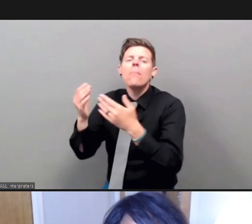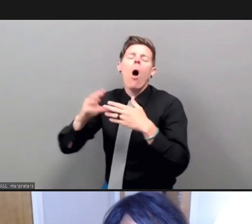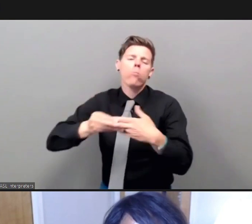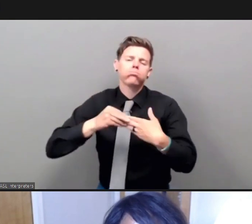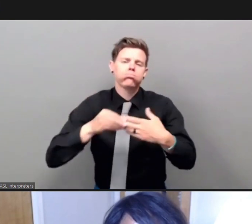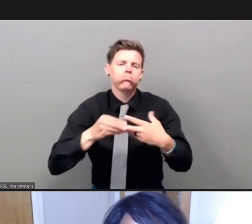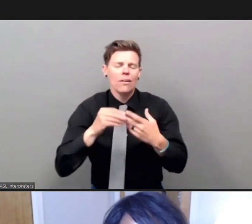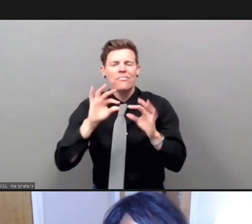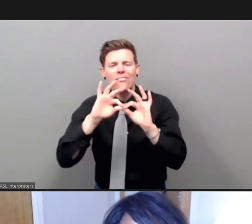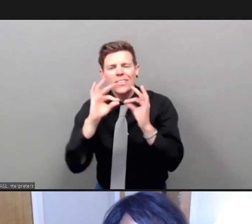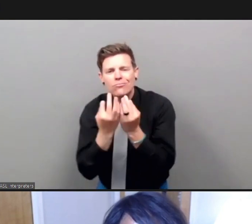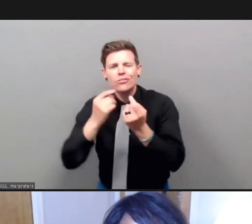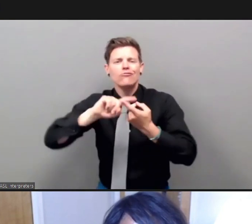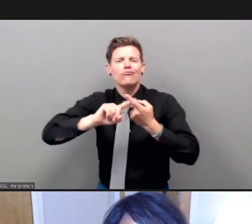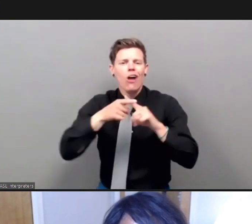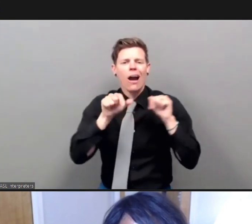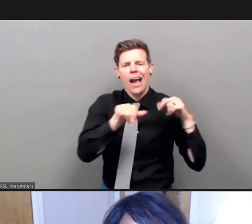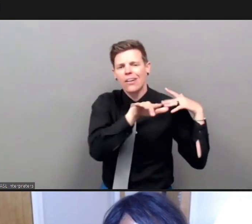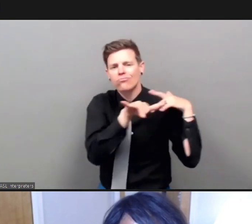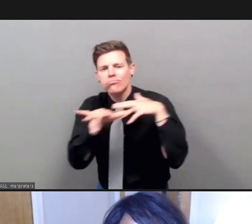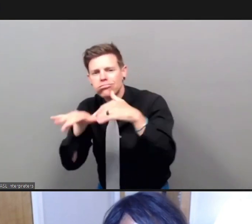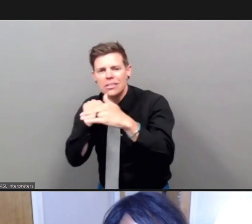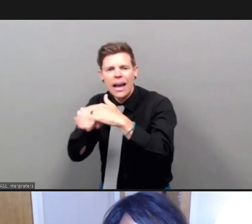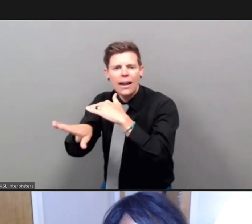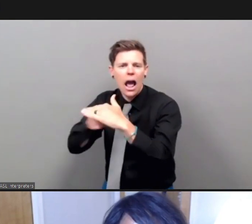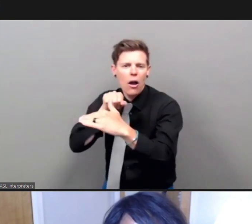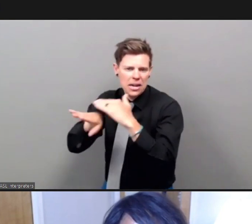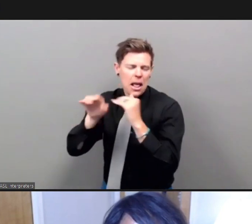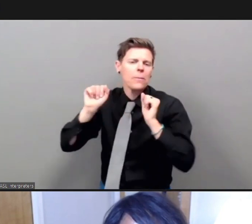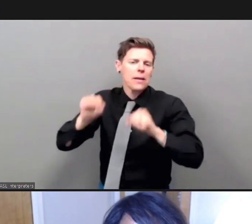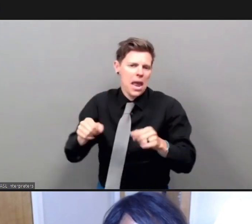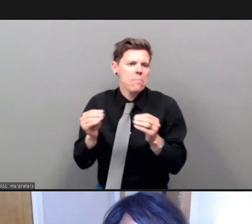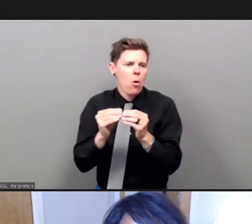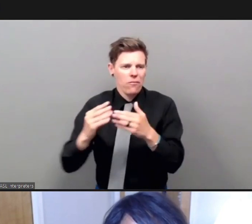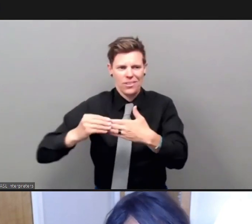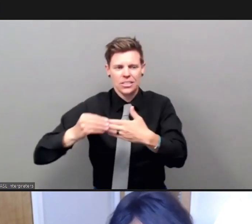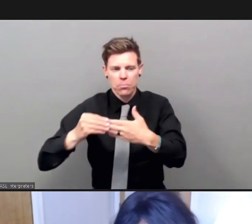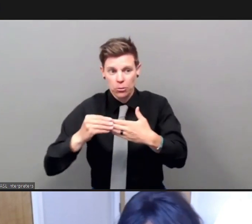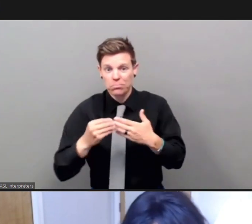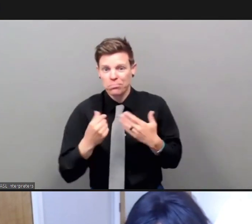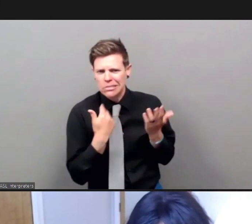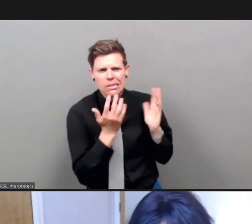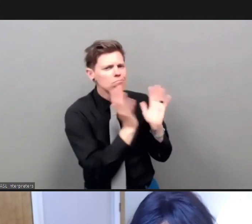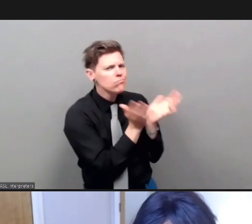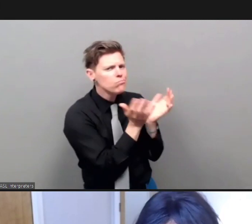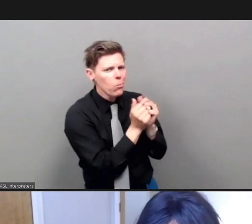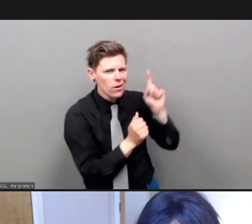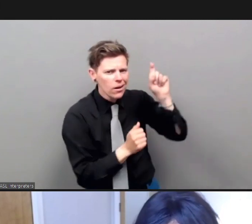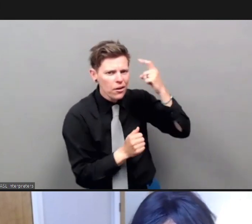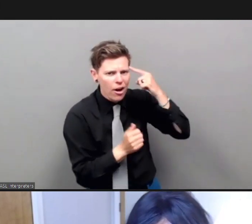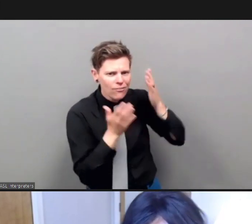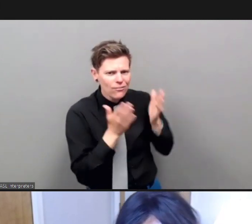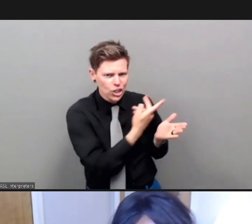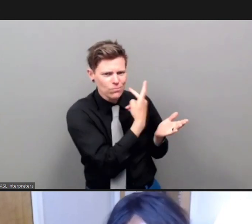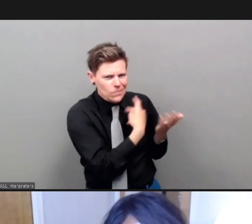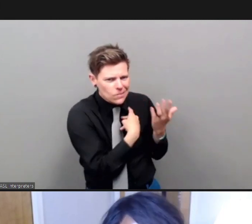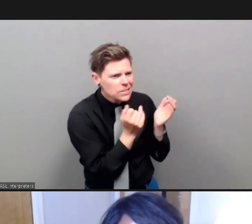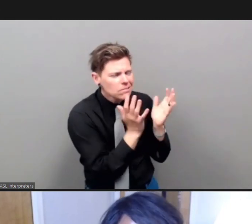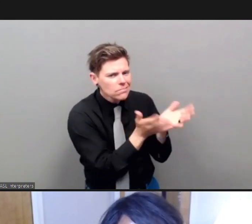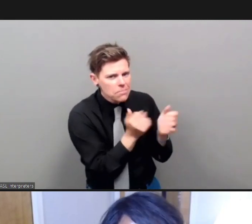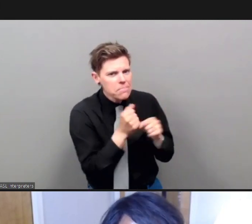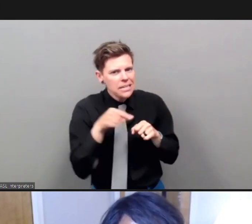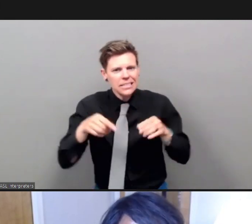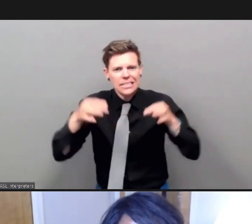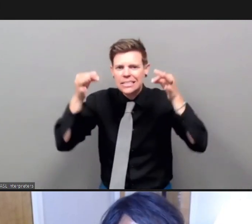and I was talking with the governor's staff today, and we hope to have some new targets. I think what we're going to see, particularly in